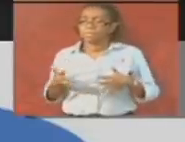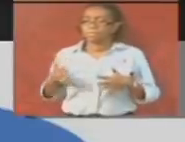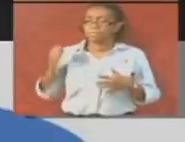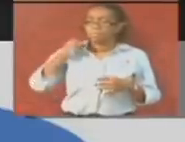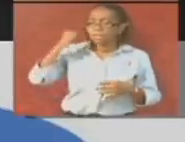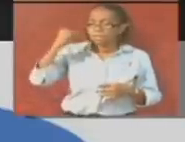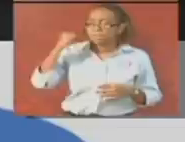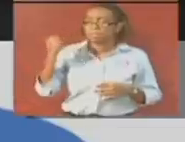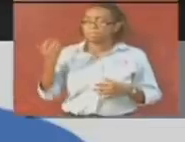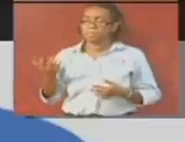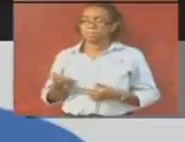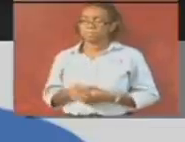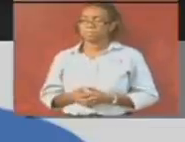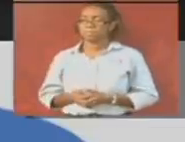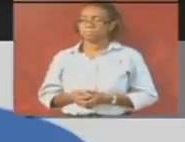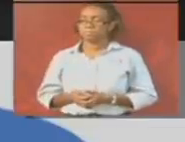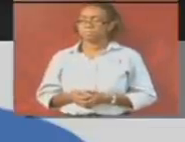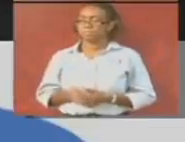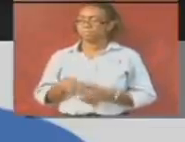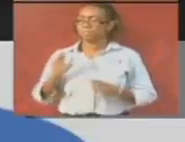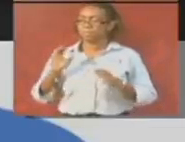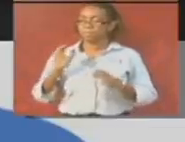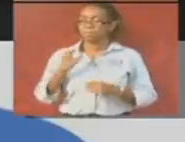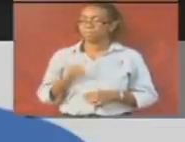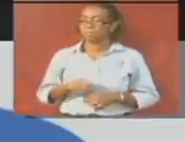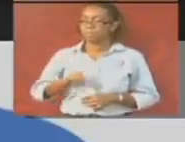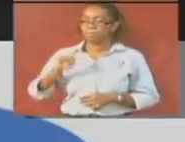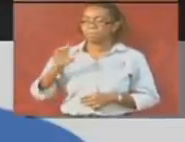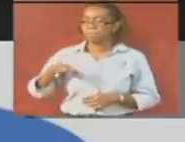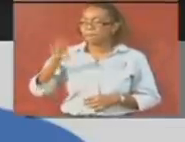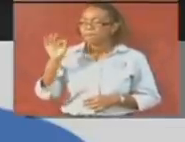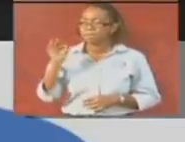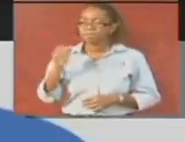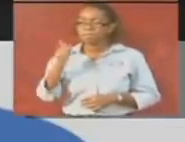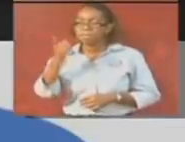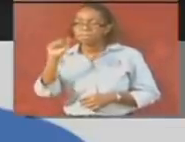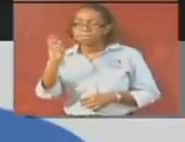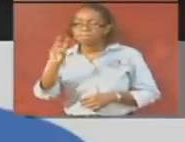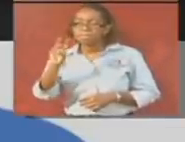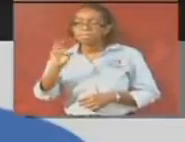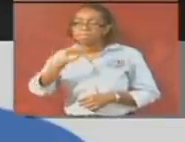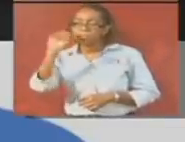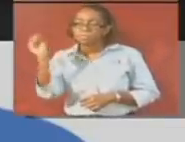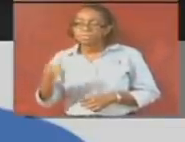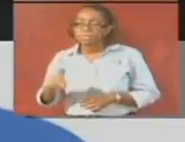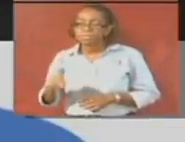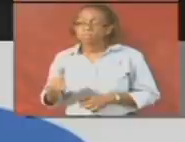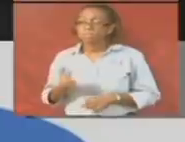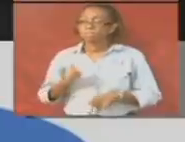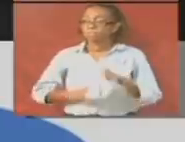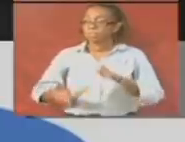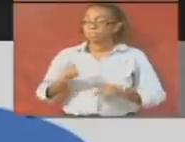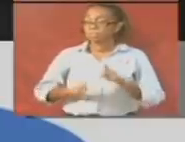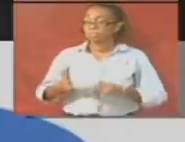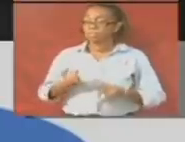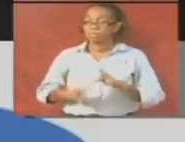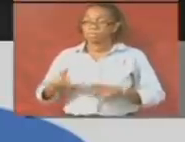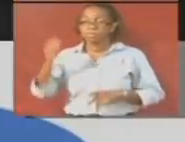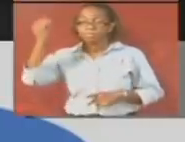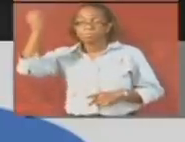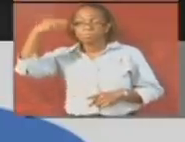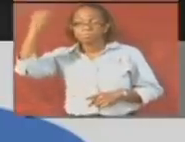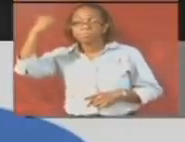of almost 1,000 adults, we found that 17% of persons were showing depression symptoms at